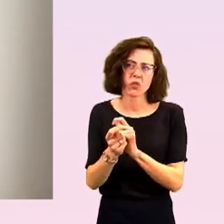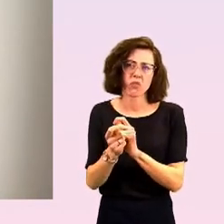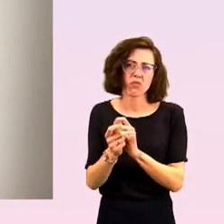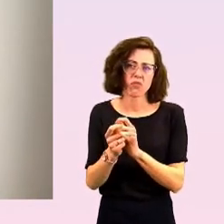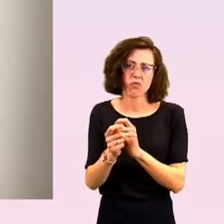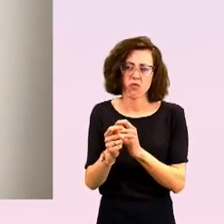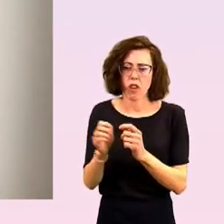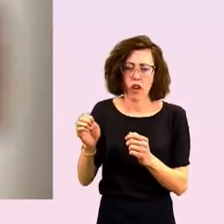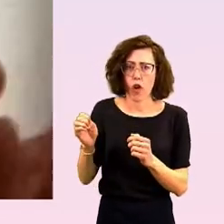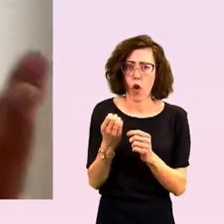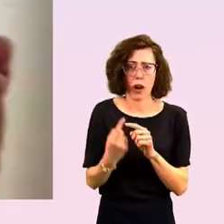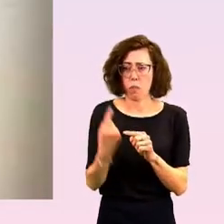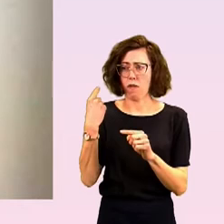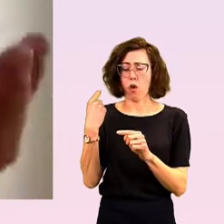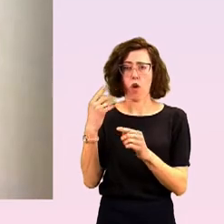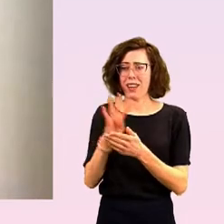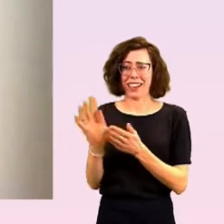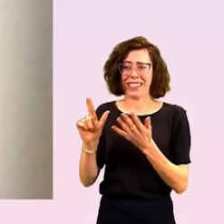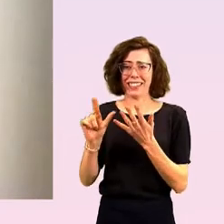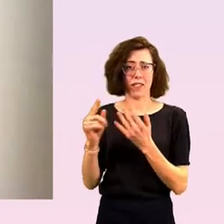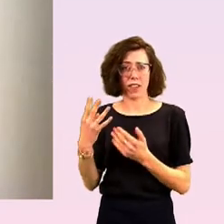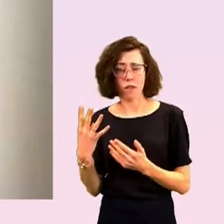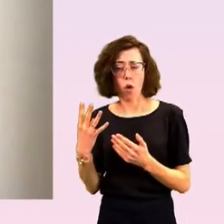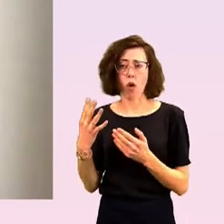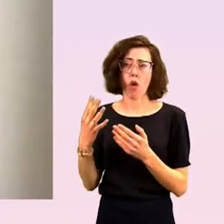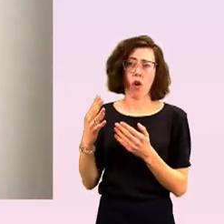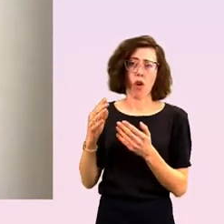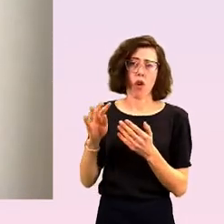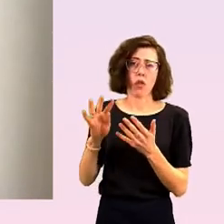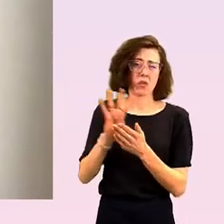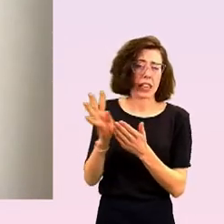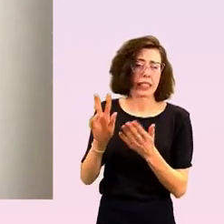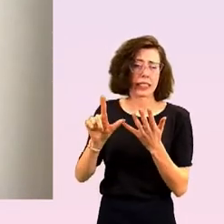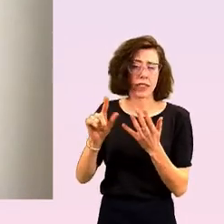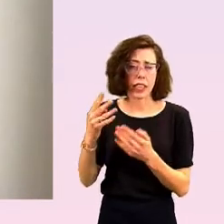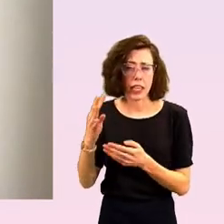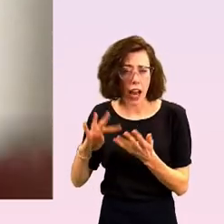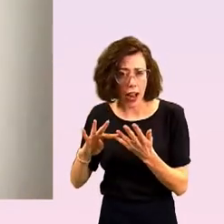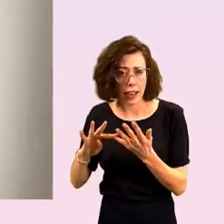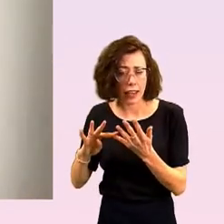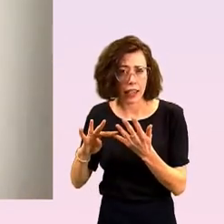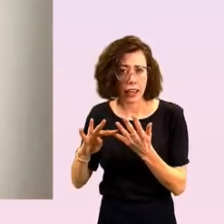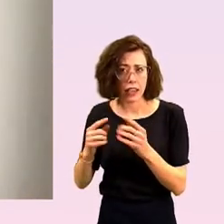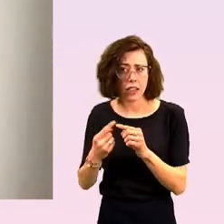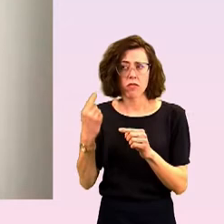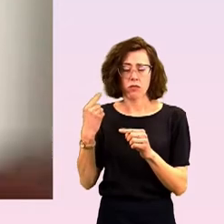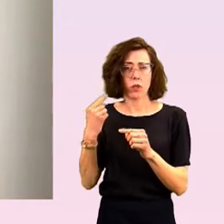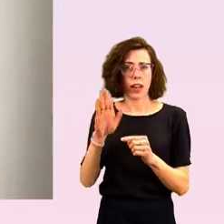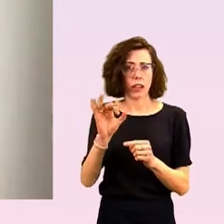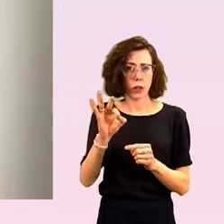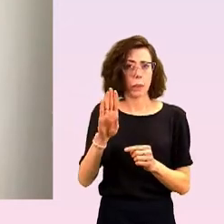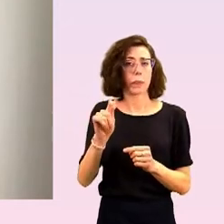those earliest groups back in 1974, 1975, 1979, when a nascent LGBT civil rights